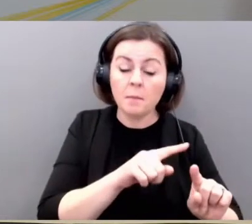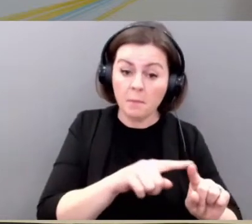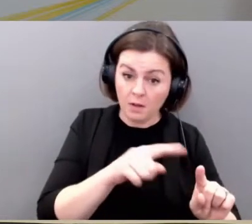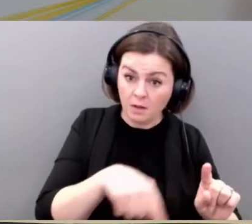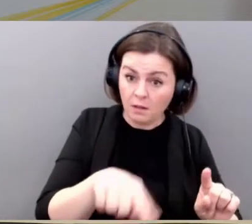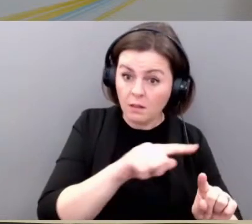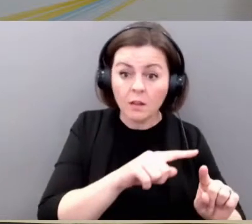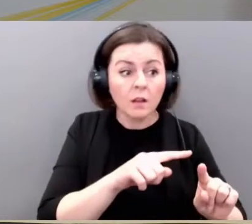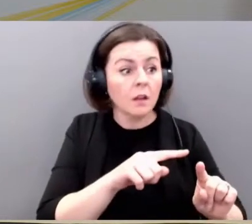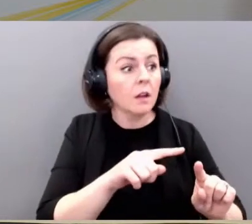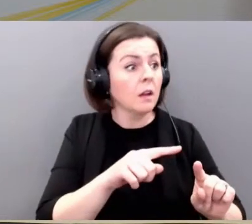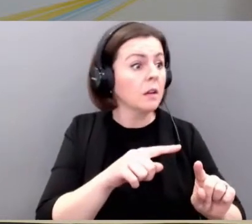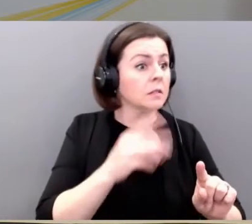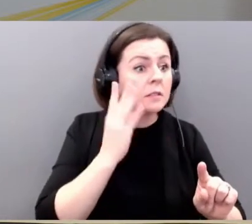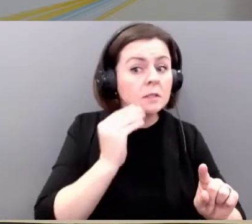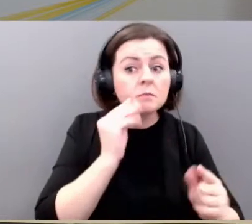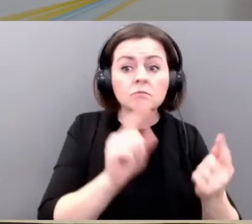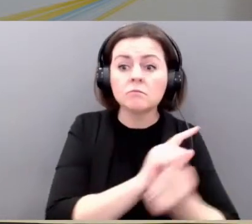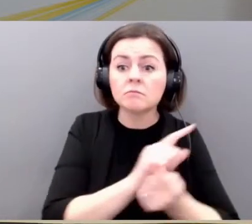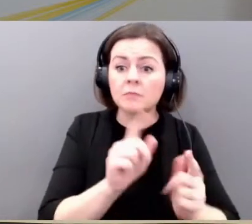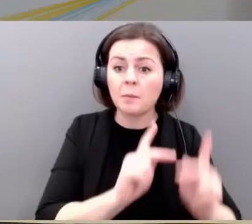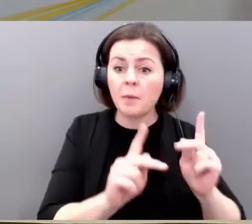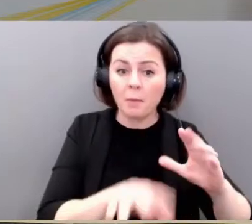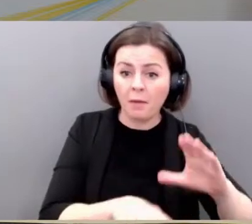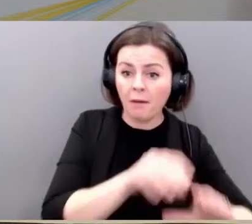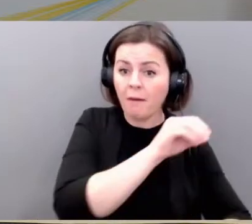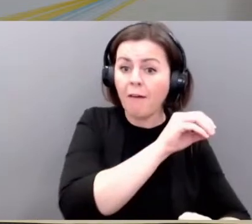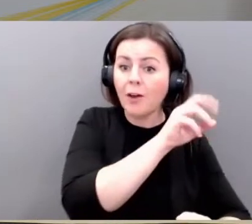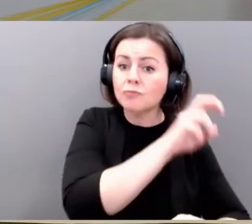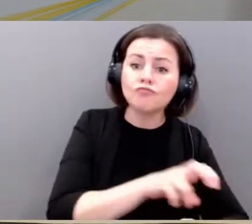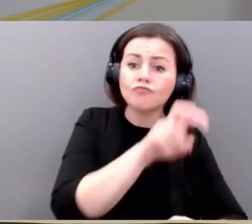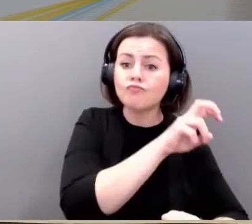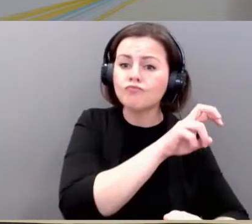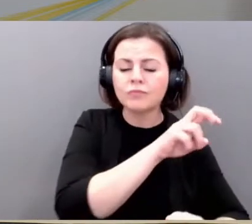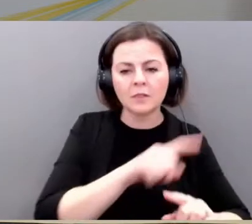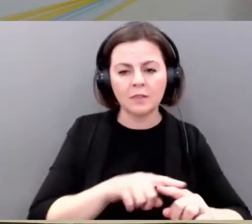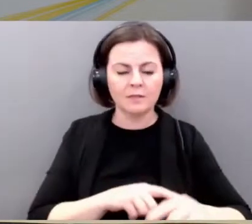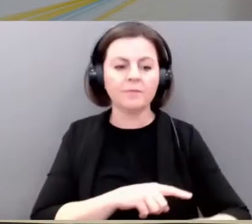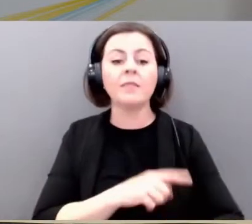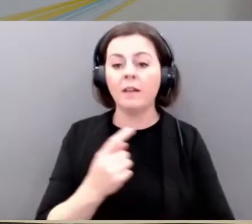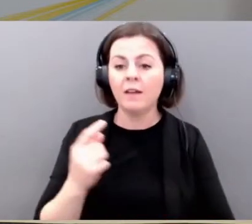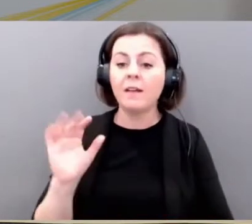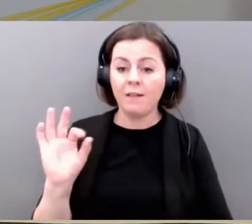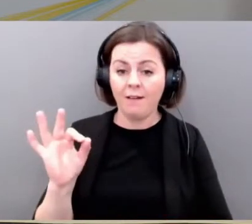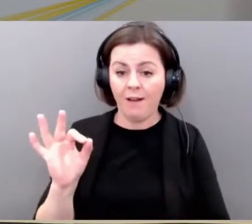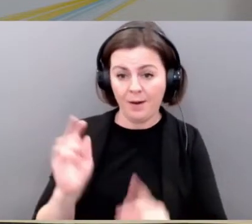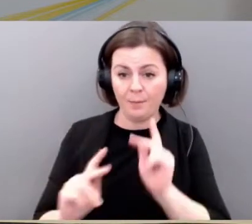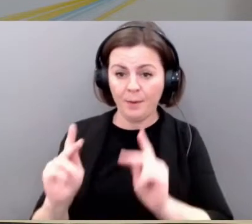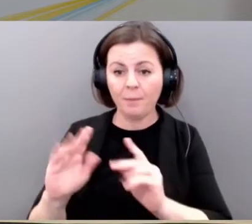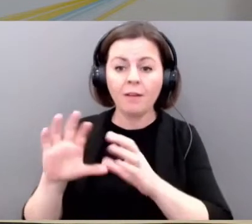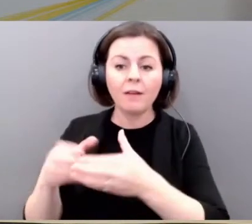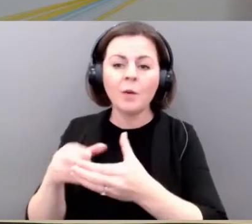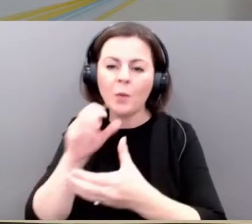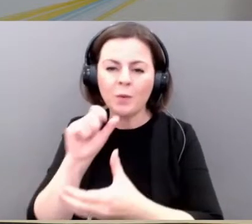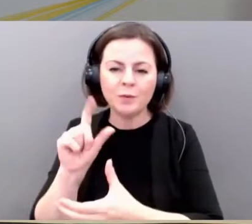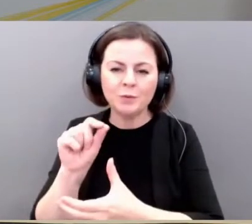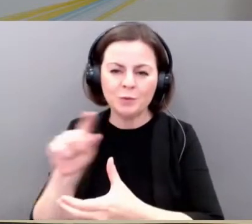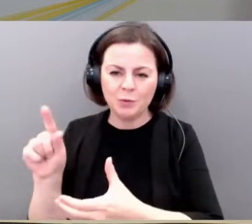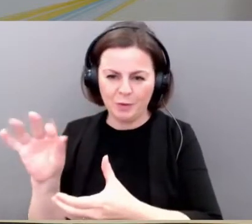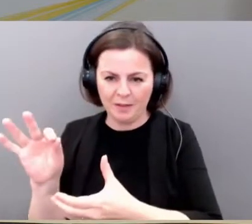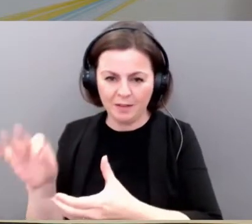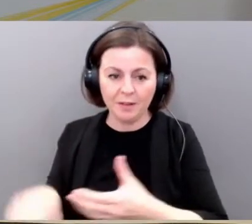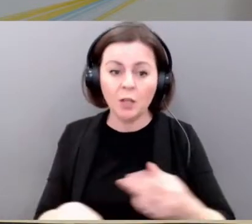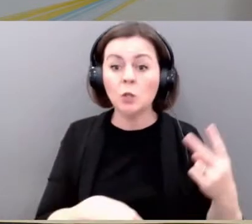travel. 9 of these cases are in their 20s and 2 in their 30s. And we have not